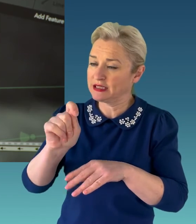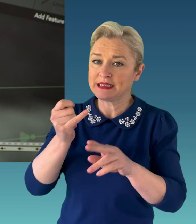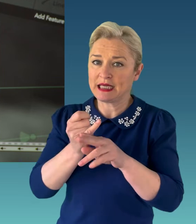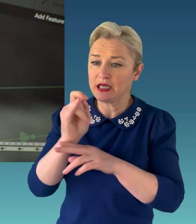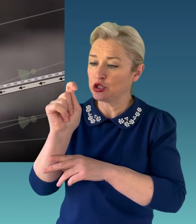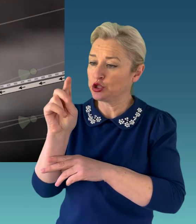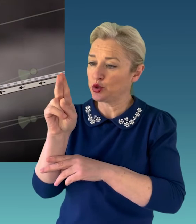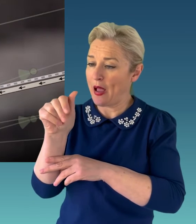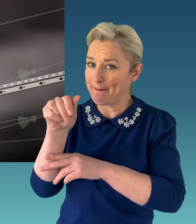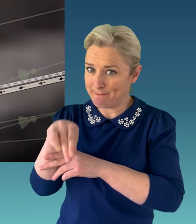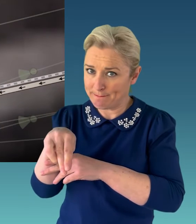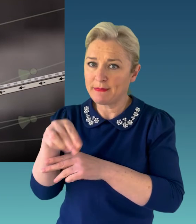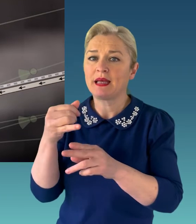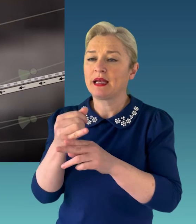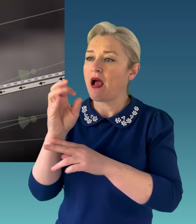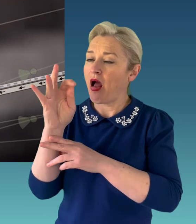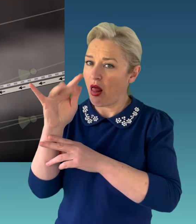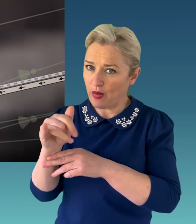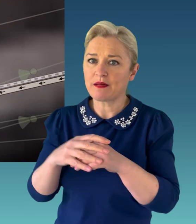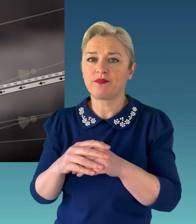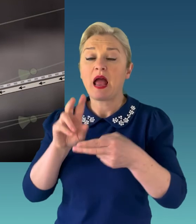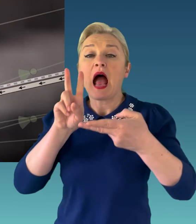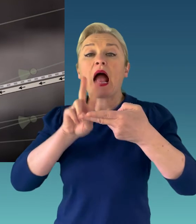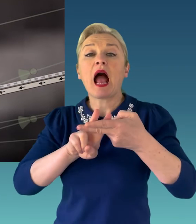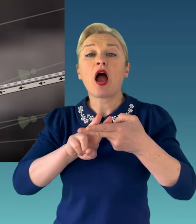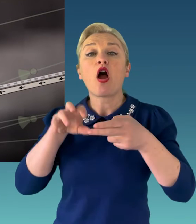with the hashtags Crowd4Access and